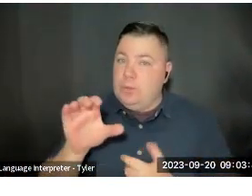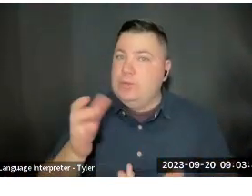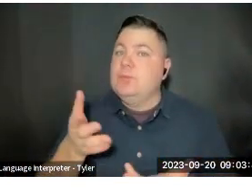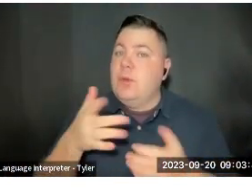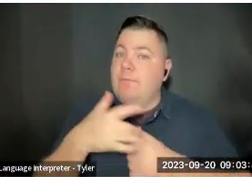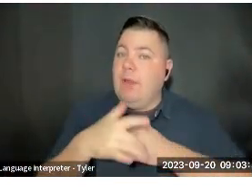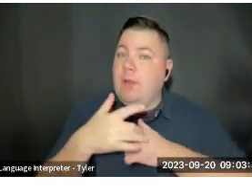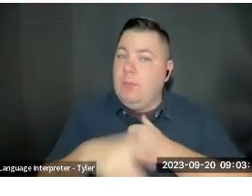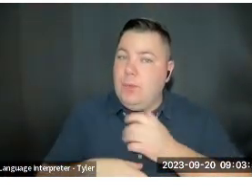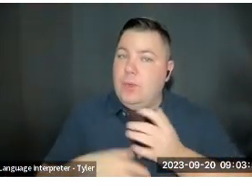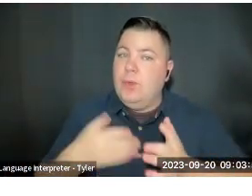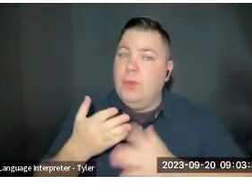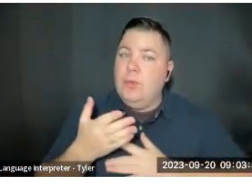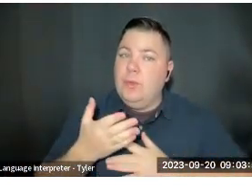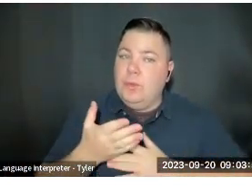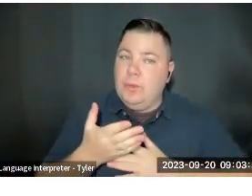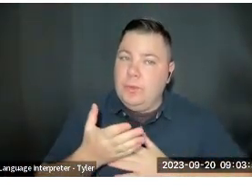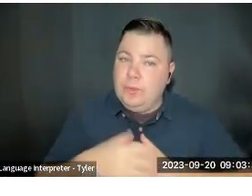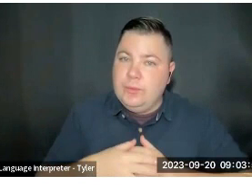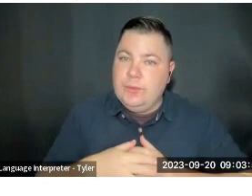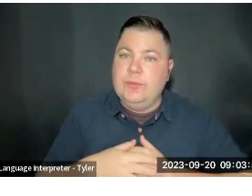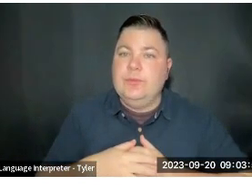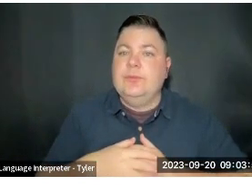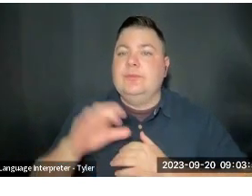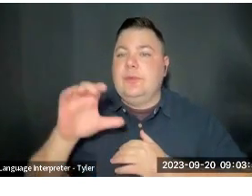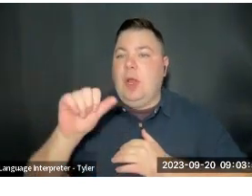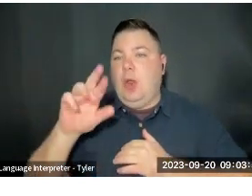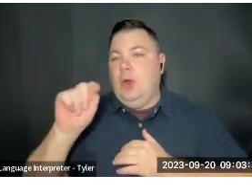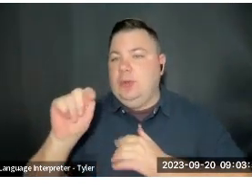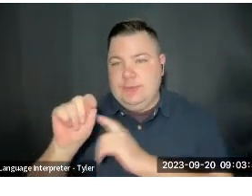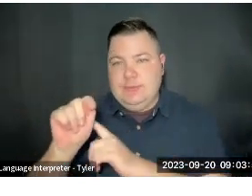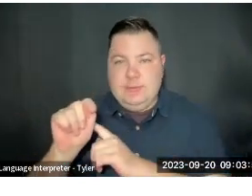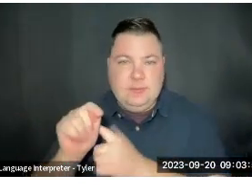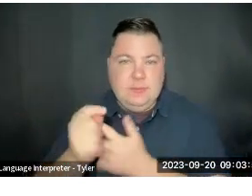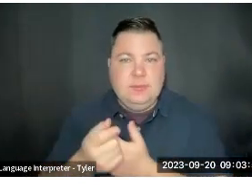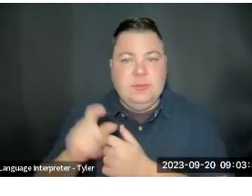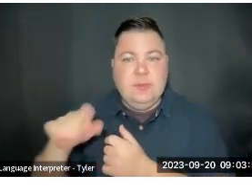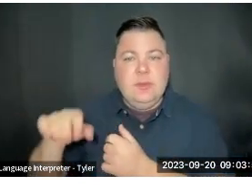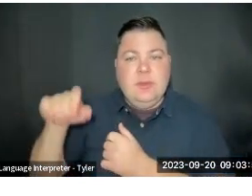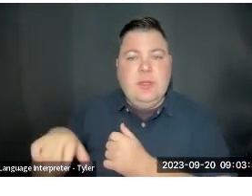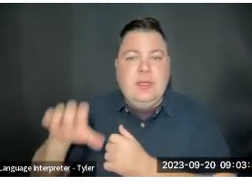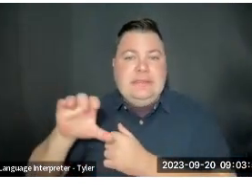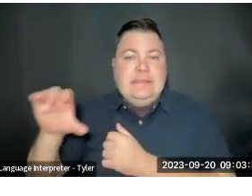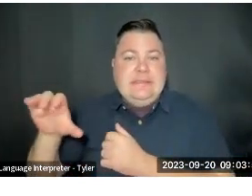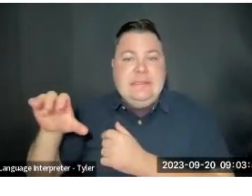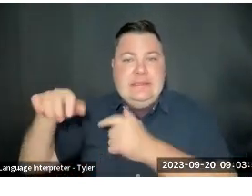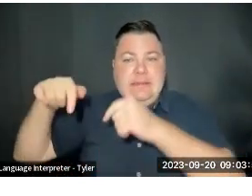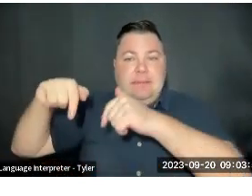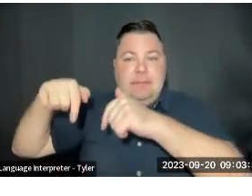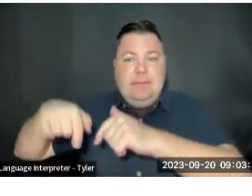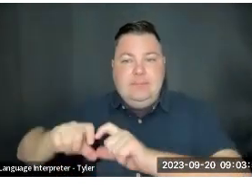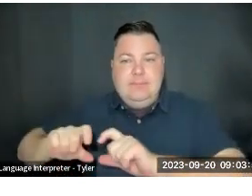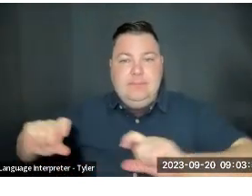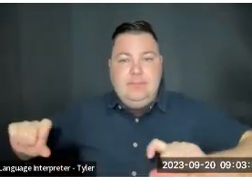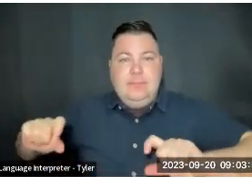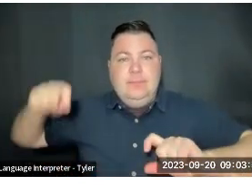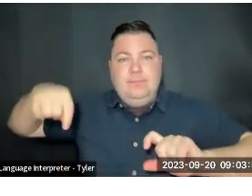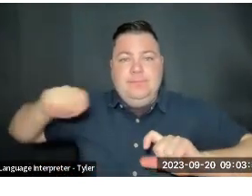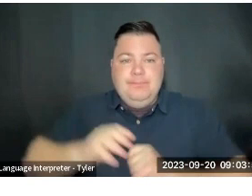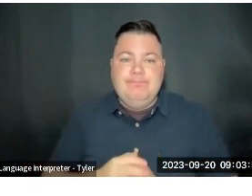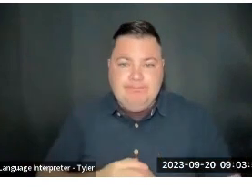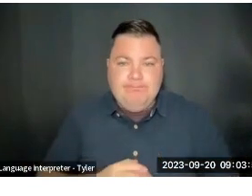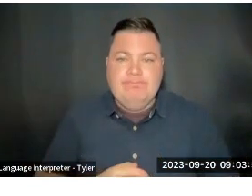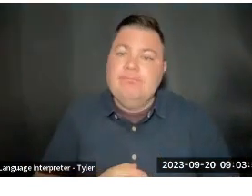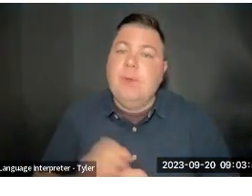via Communication Access Real-Time Translation. Just select the CC button on the bottom of your toolbar. We